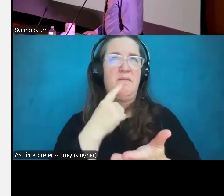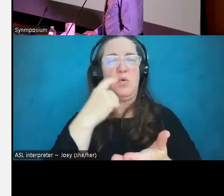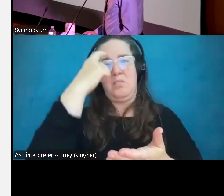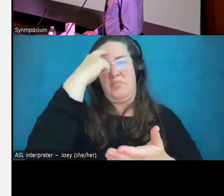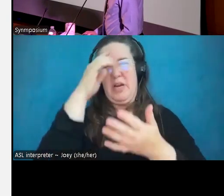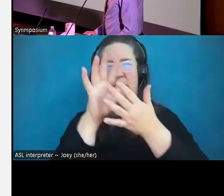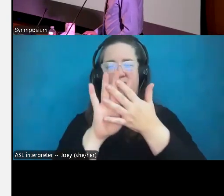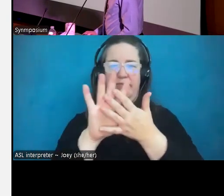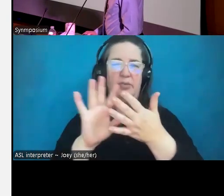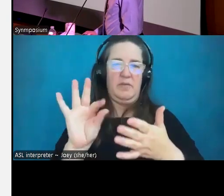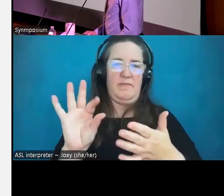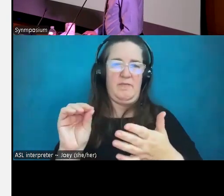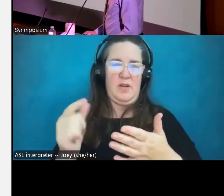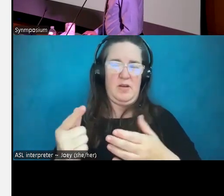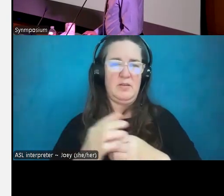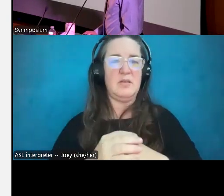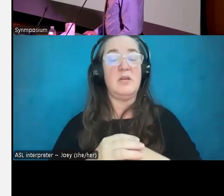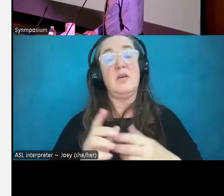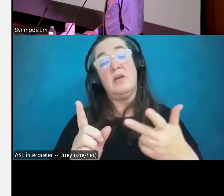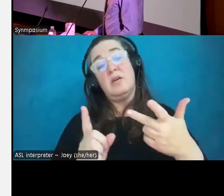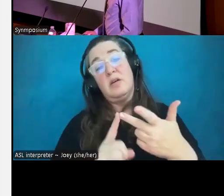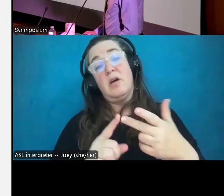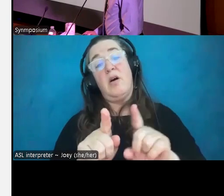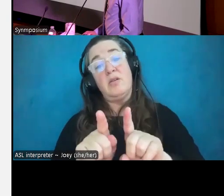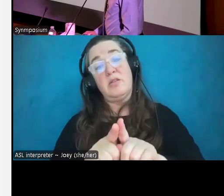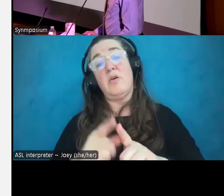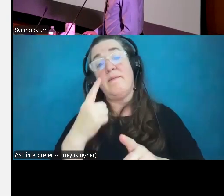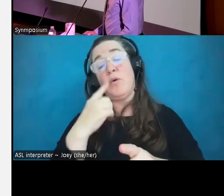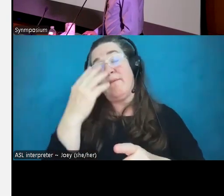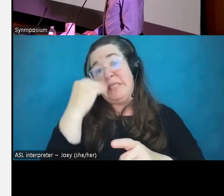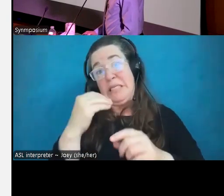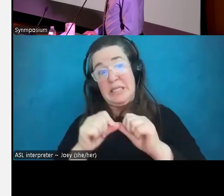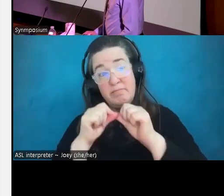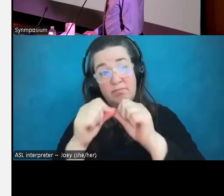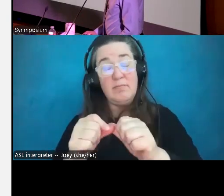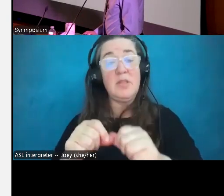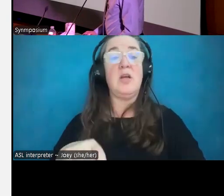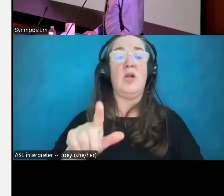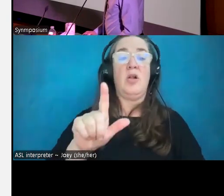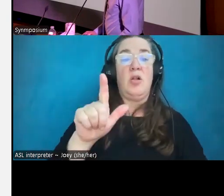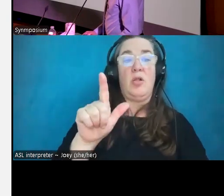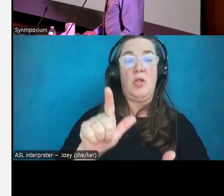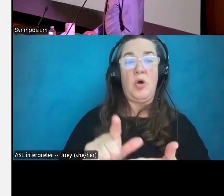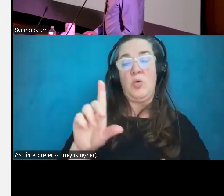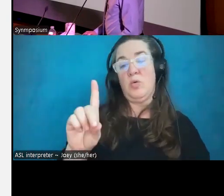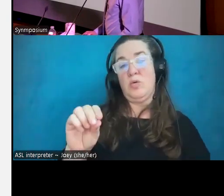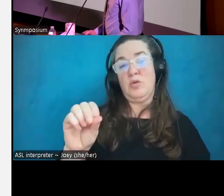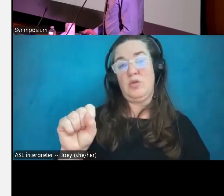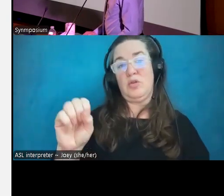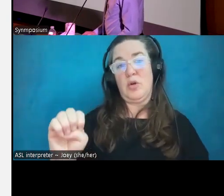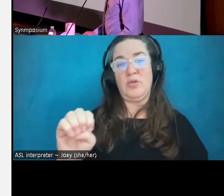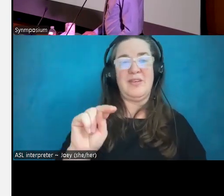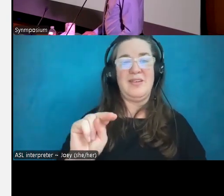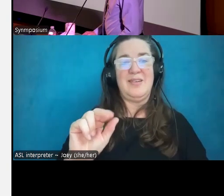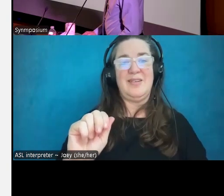think low-dose naltrexone is a good option, very benign, or modafinil or armodafinil. For the mood disorder,